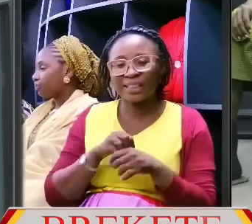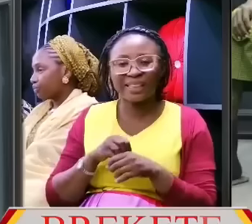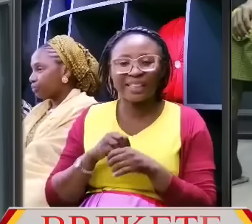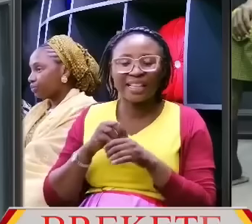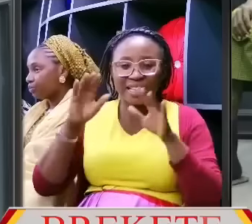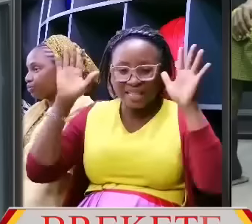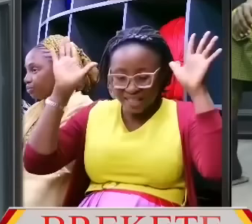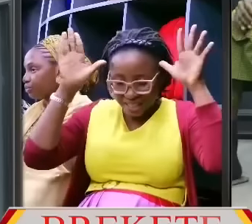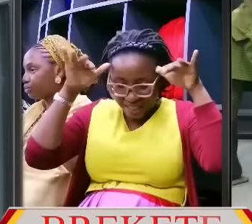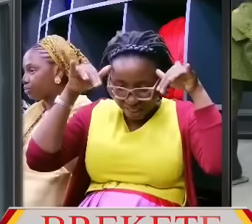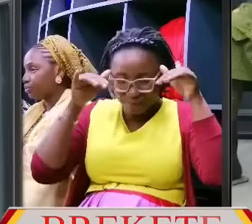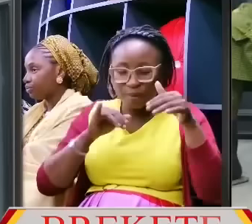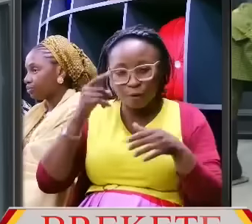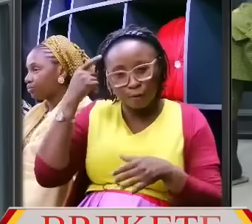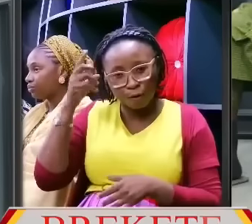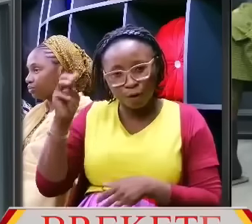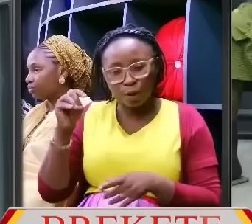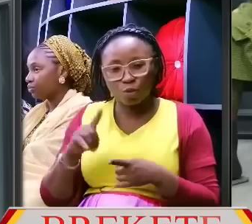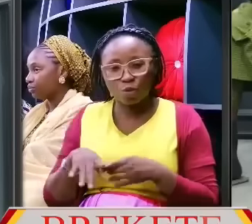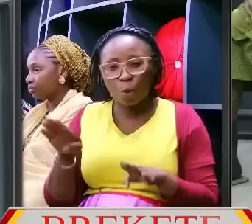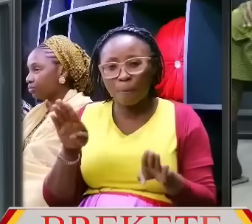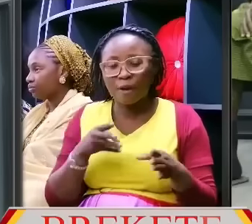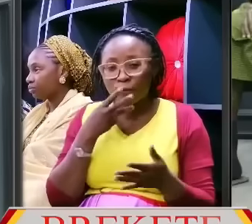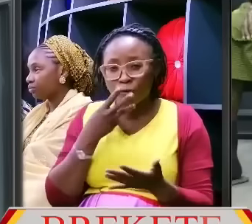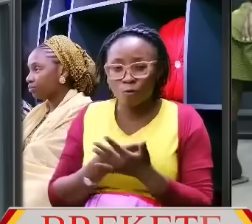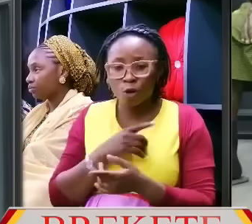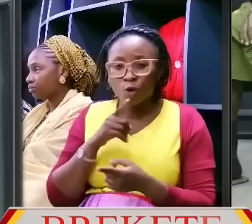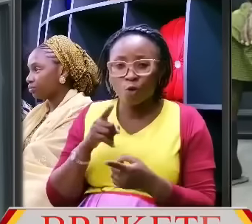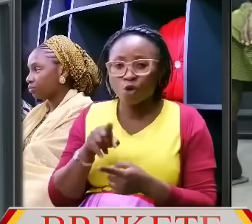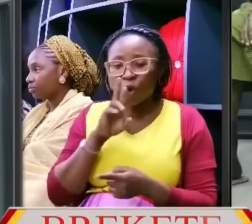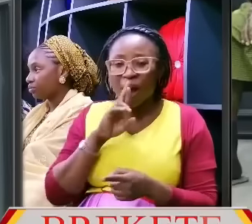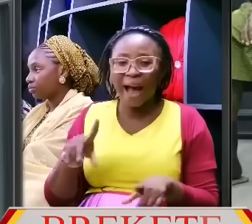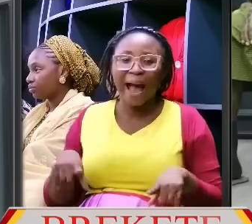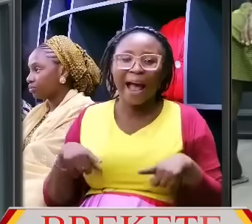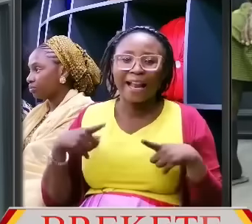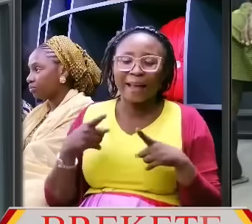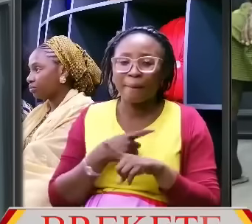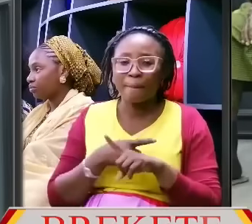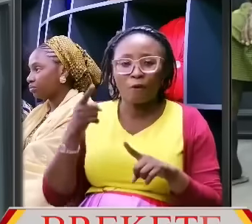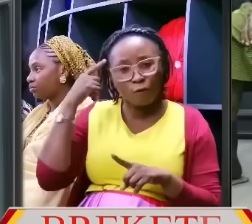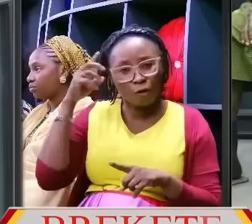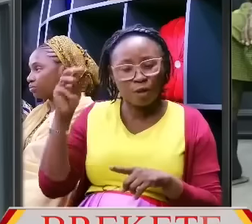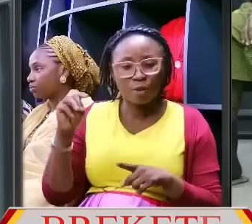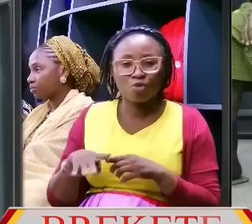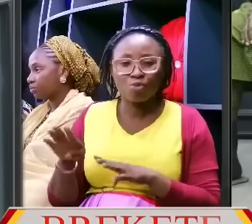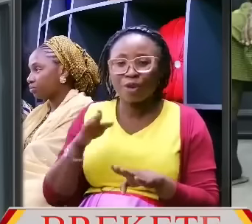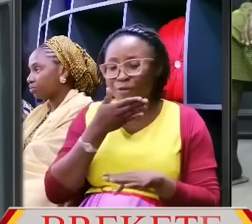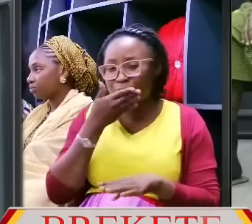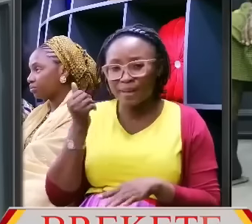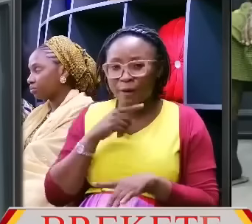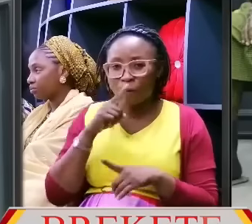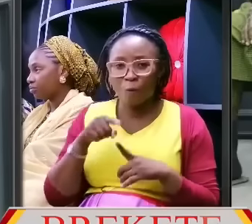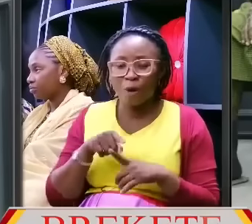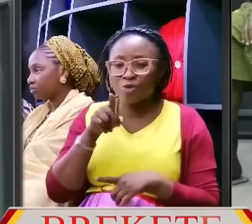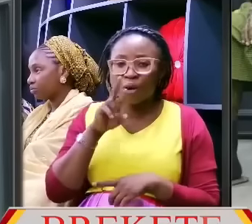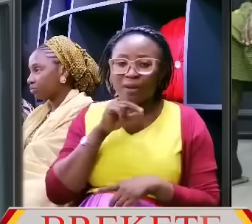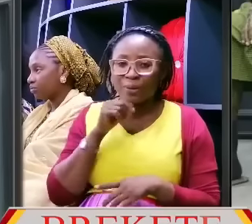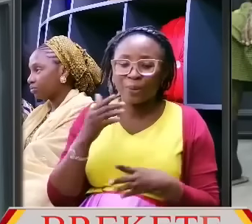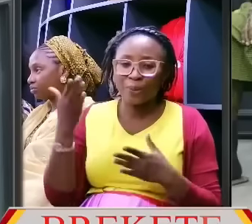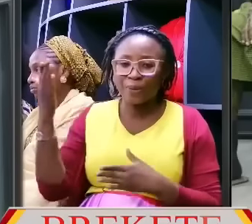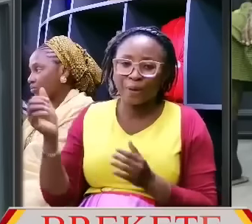Islam, for them to behave well when you are still alive, but for them to behave better when you are